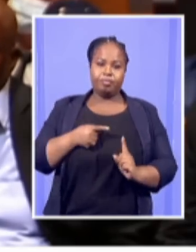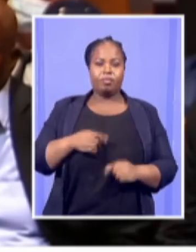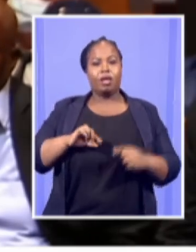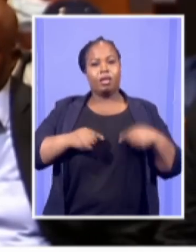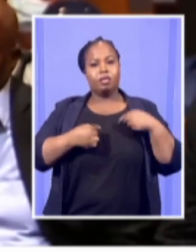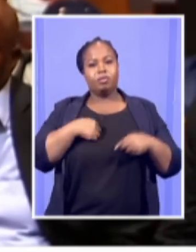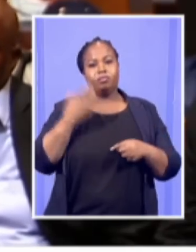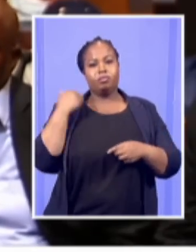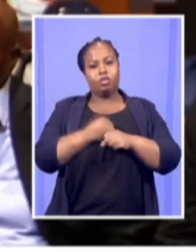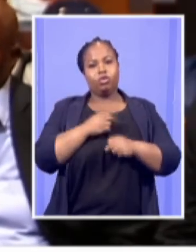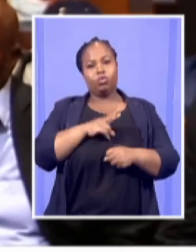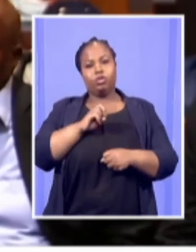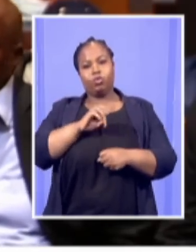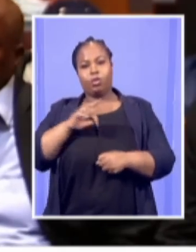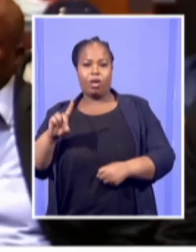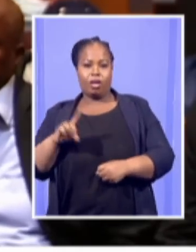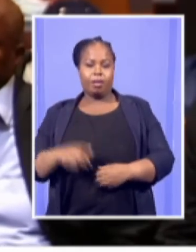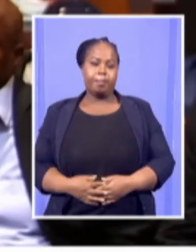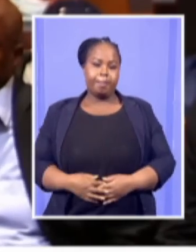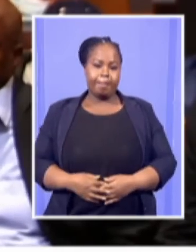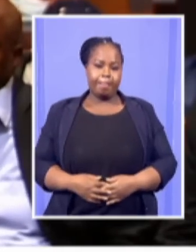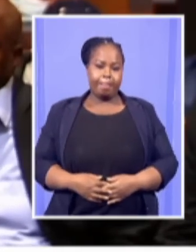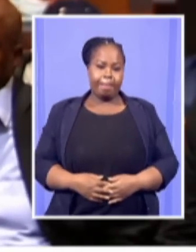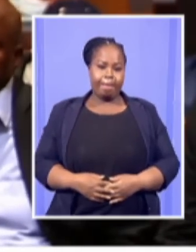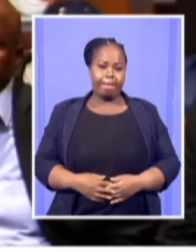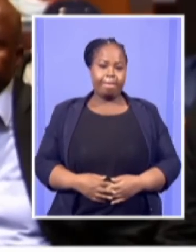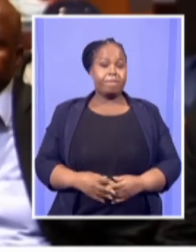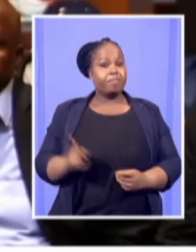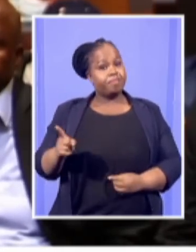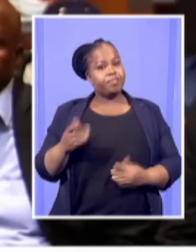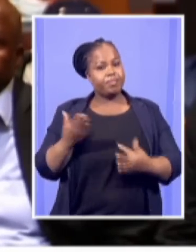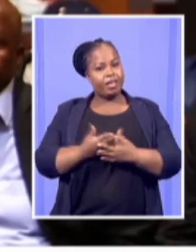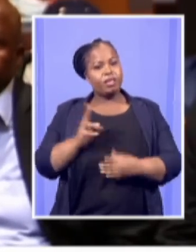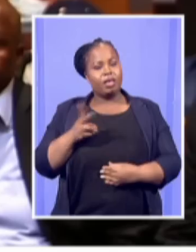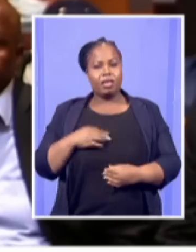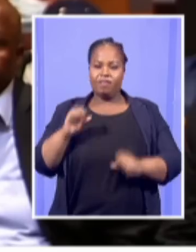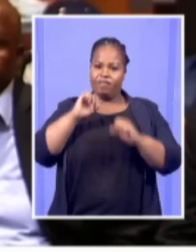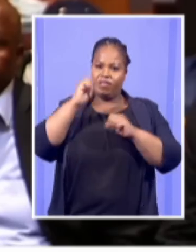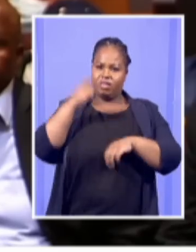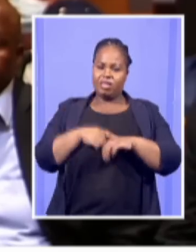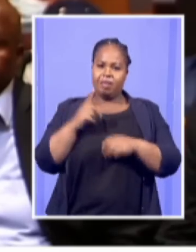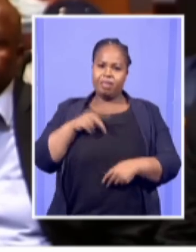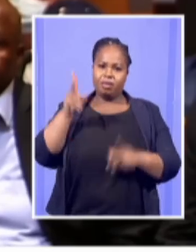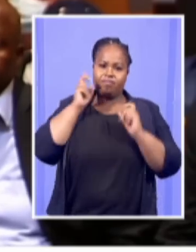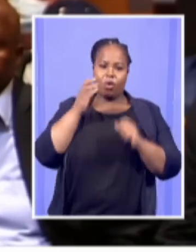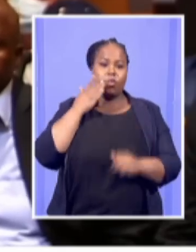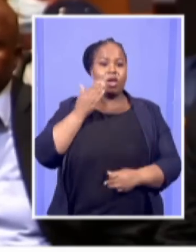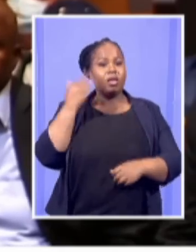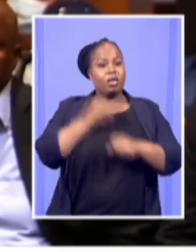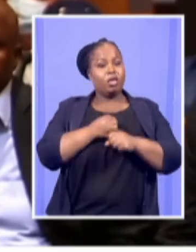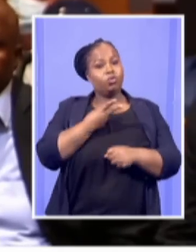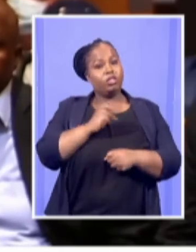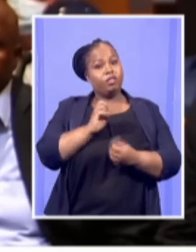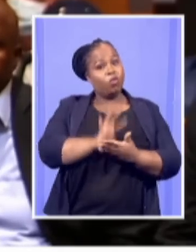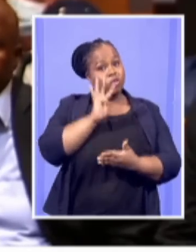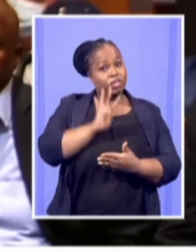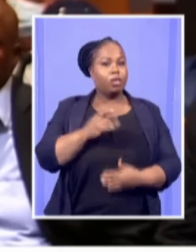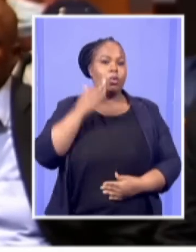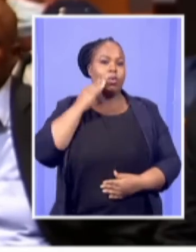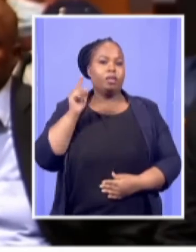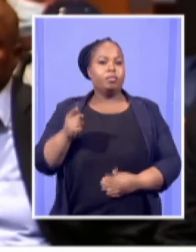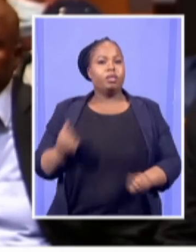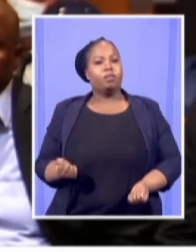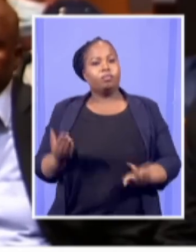me in 2021. This matter first came to my attention in 2014, during which I offered my